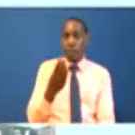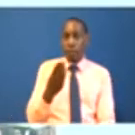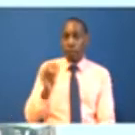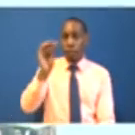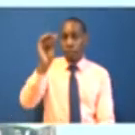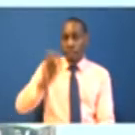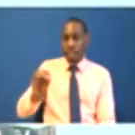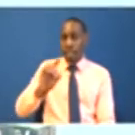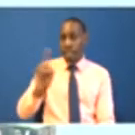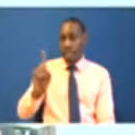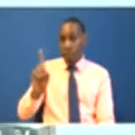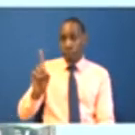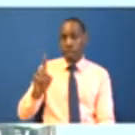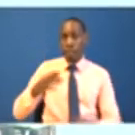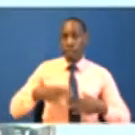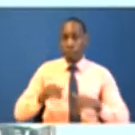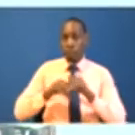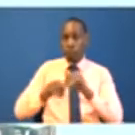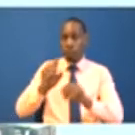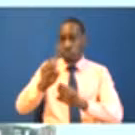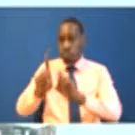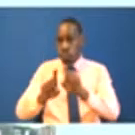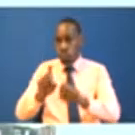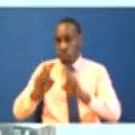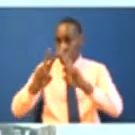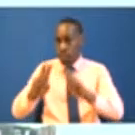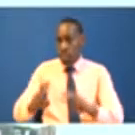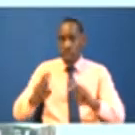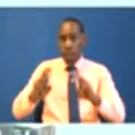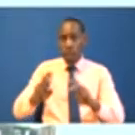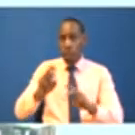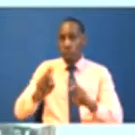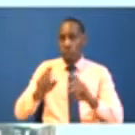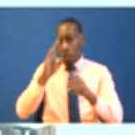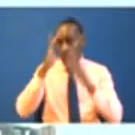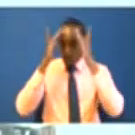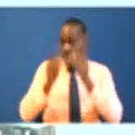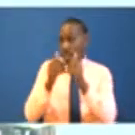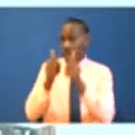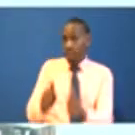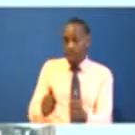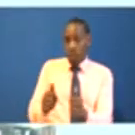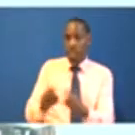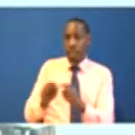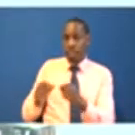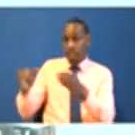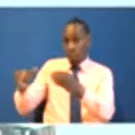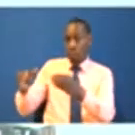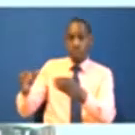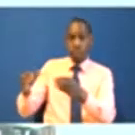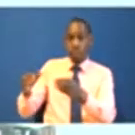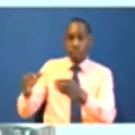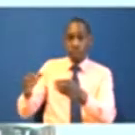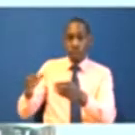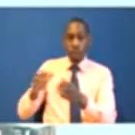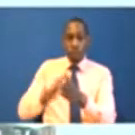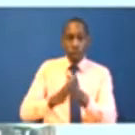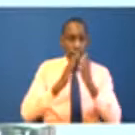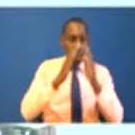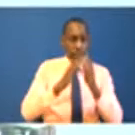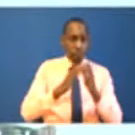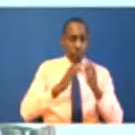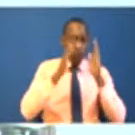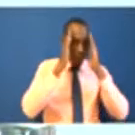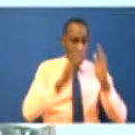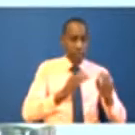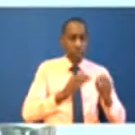nairobians at least according to the polls that are undecided those people are not thinking about the tribe